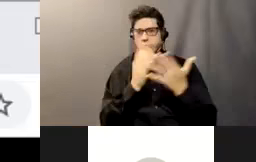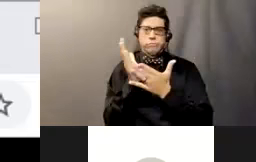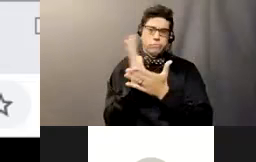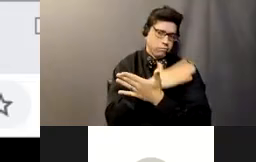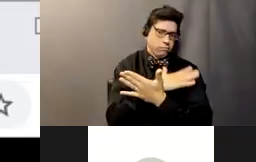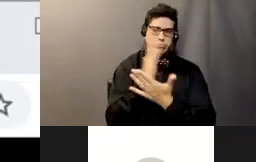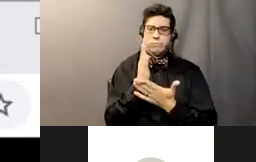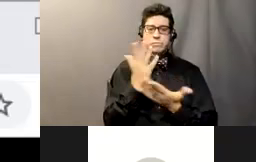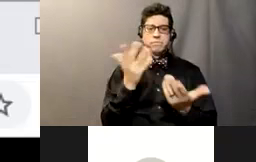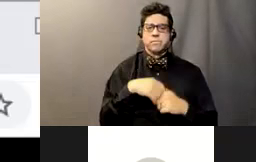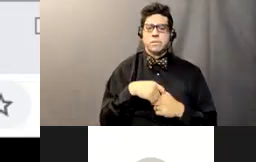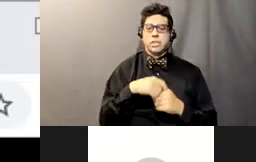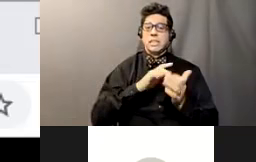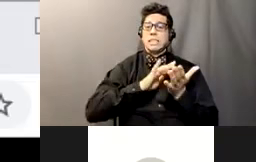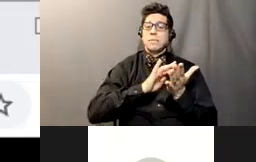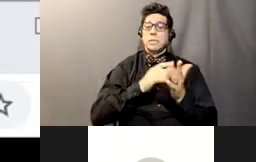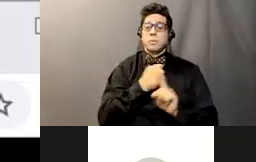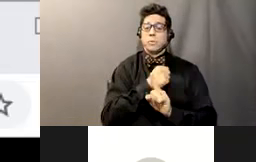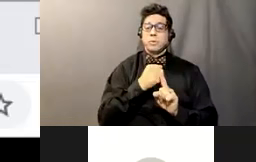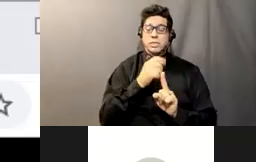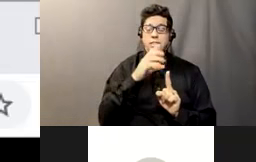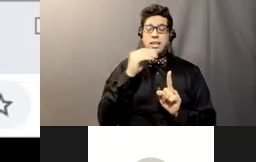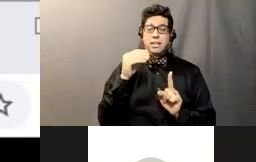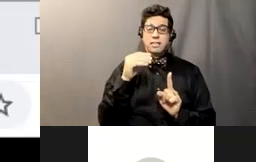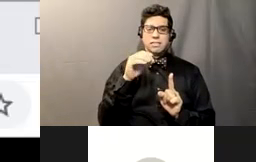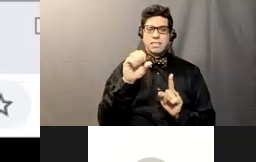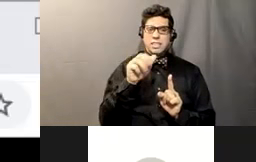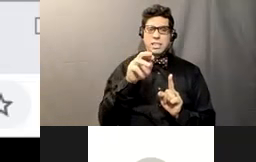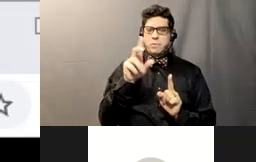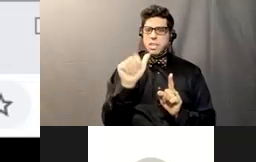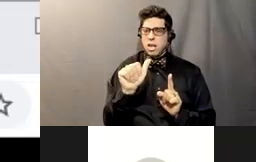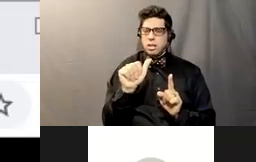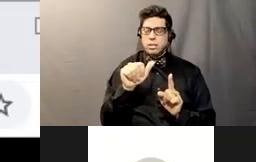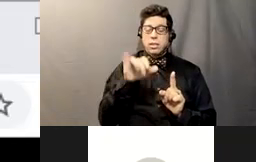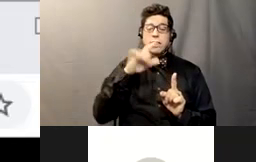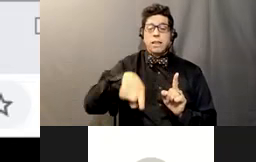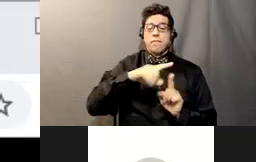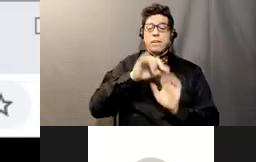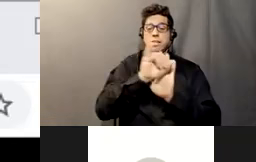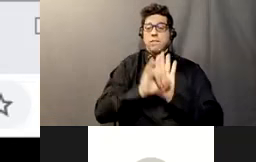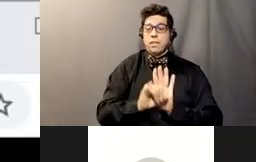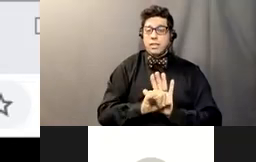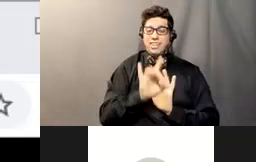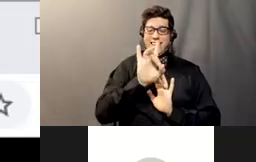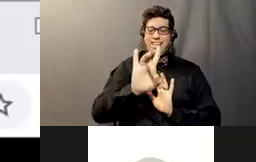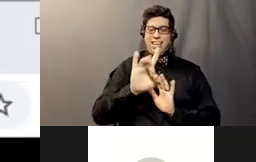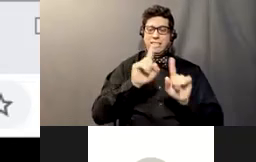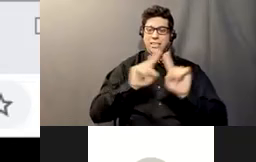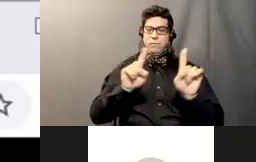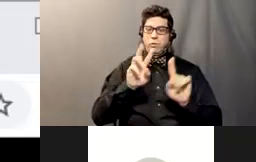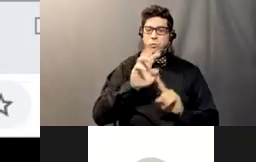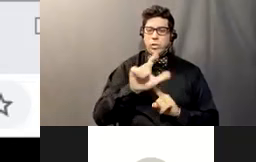Substance Abuse and Mental Health Services Administration, or SAMHSA, had identified and developed 8 dimensions of wellness to